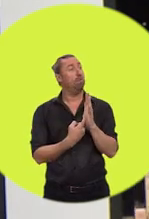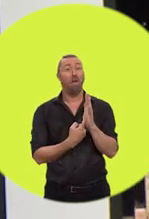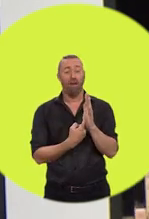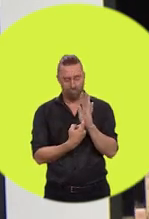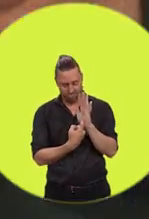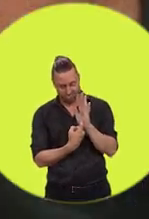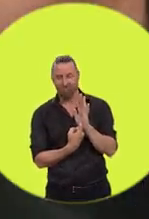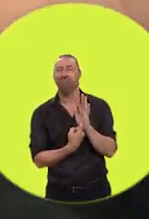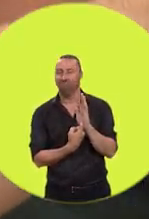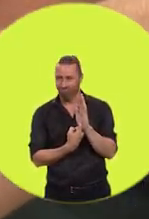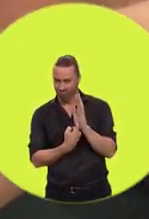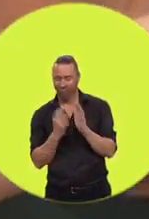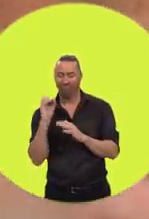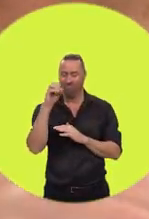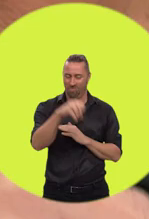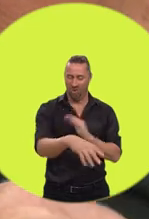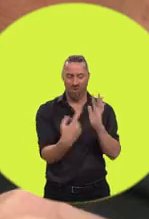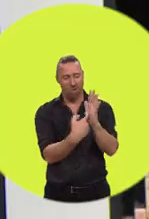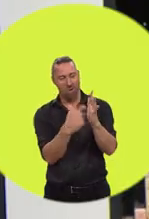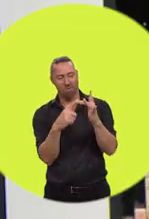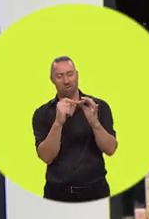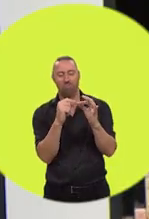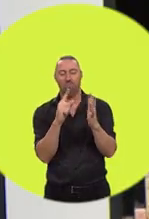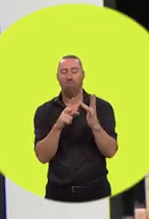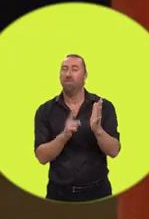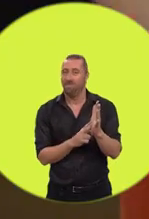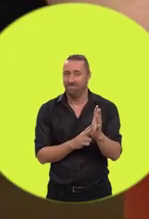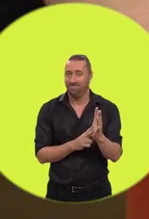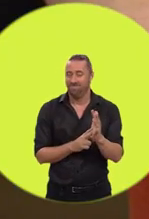the beginning. I'm going to recycle my ribbon.